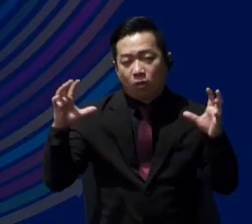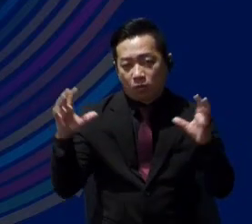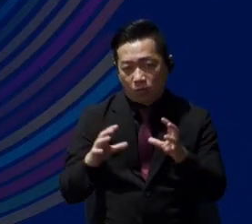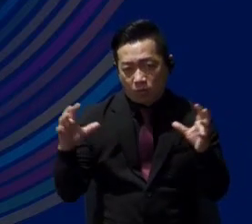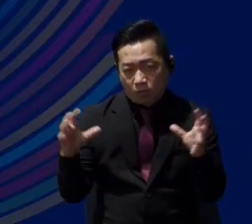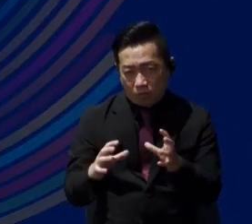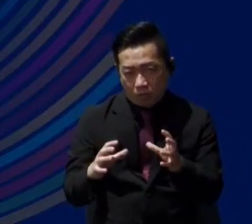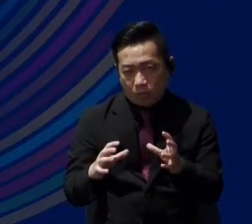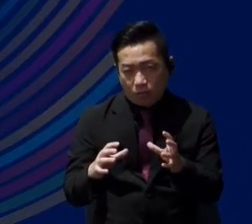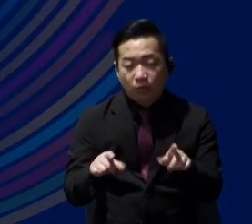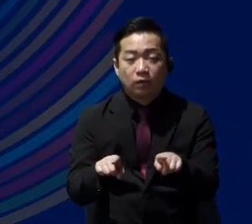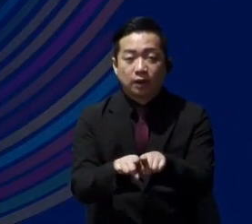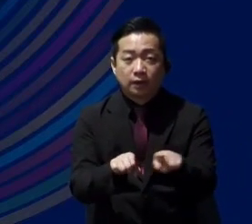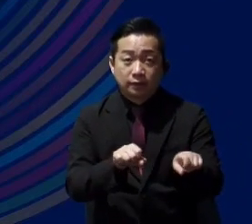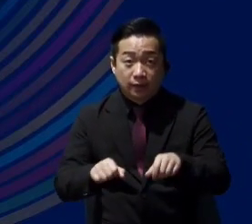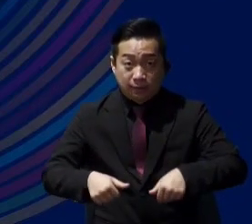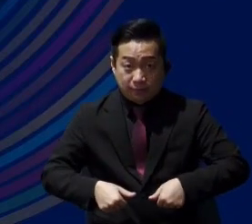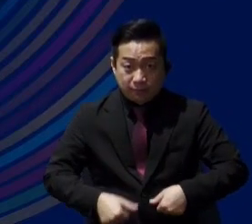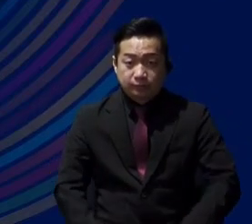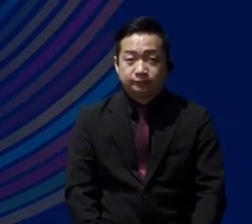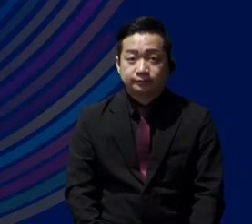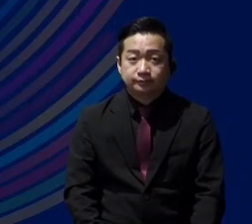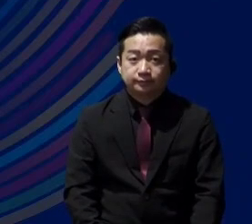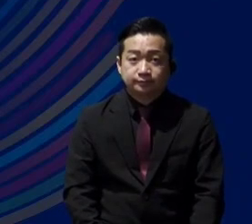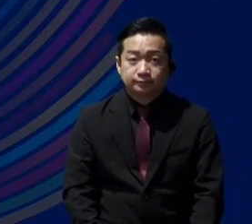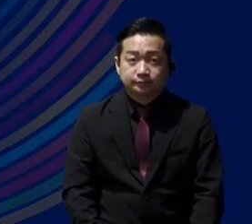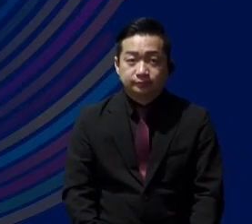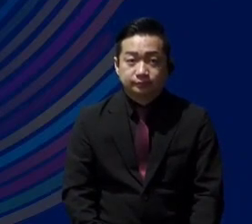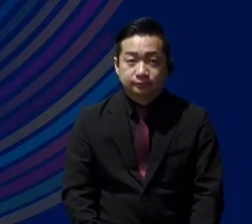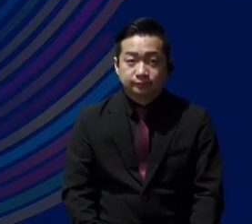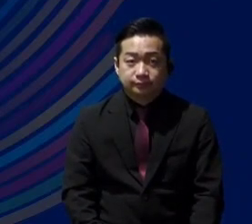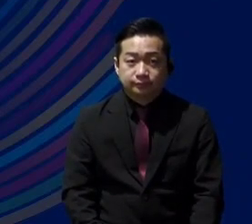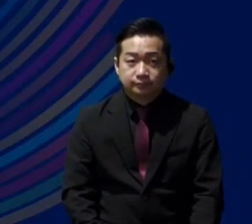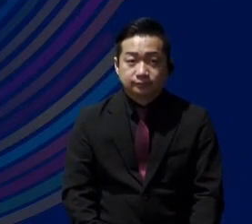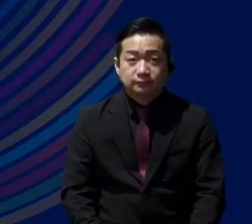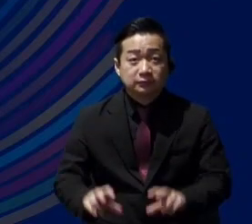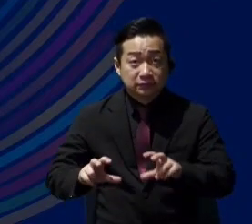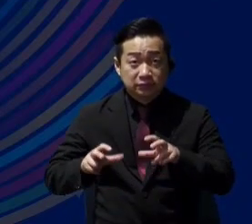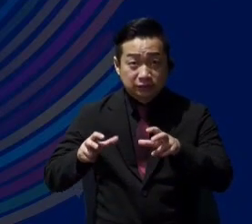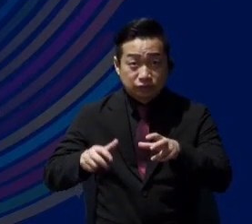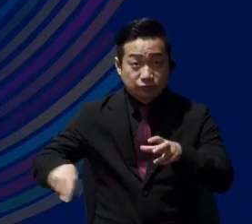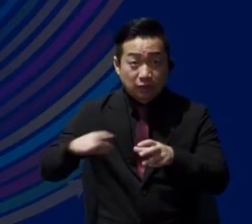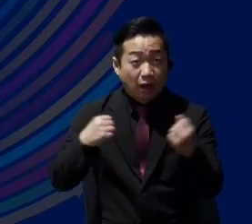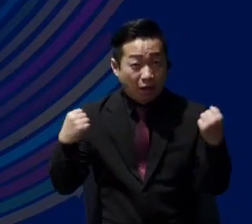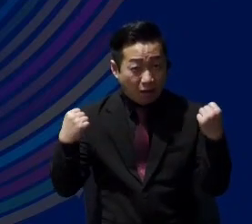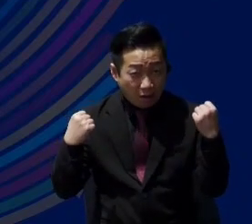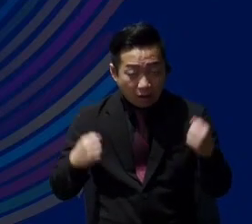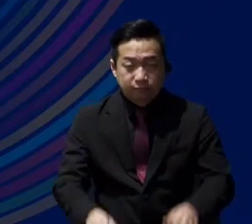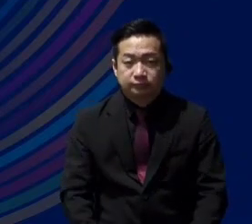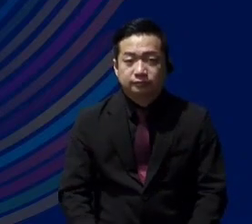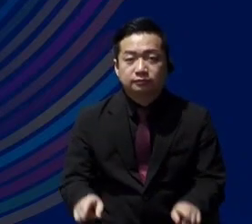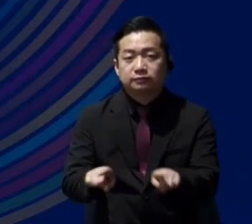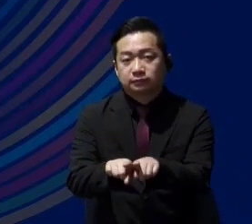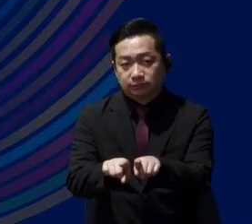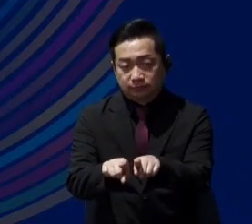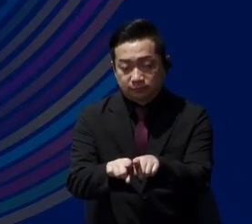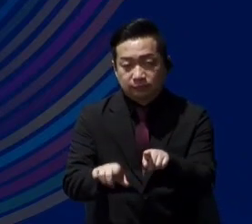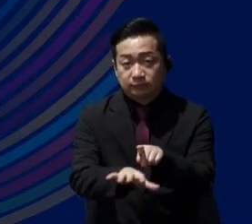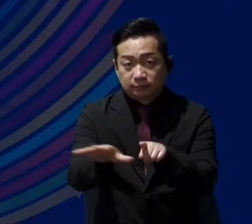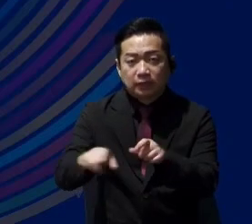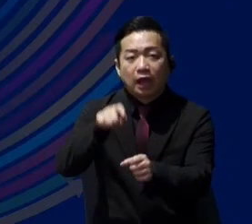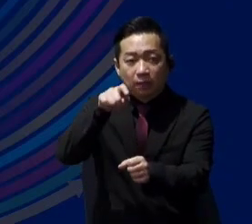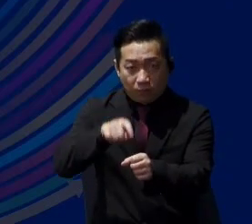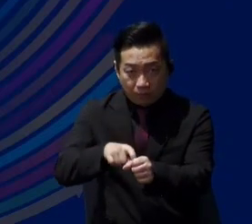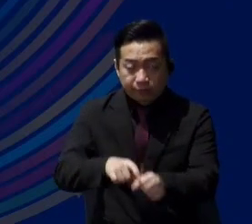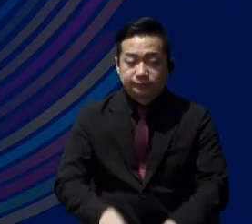is why planetary health is a multi-systems shift approach, which means we have to change our behaviors, our